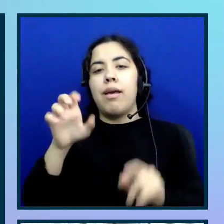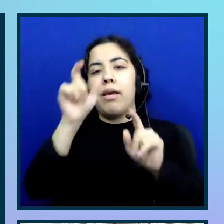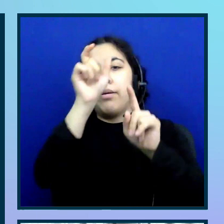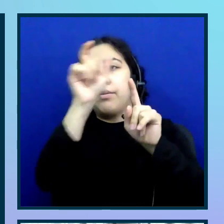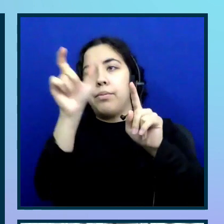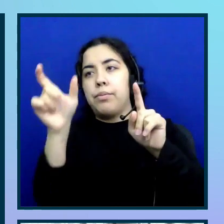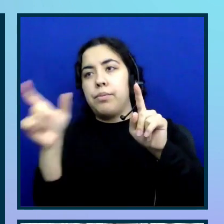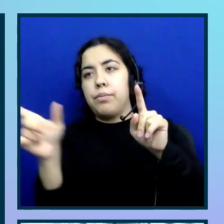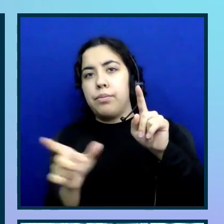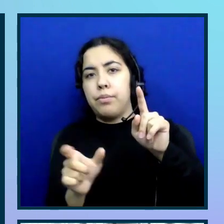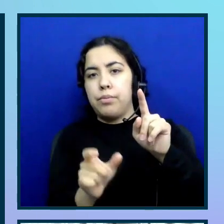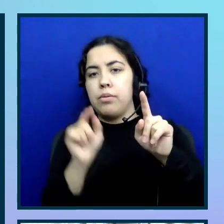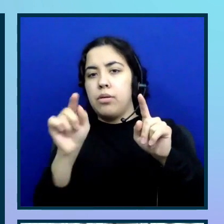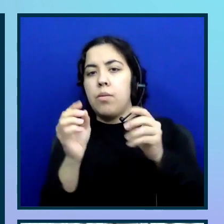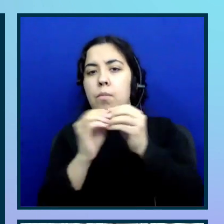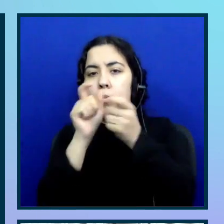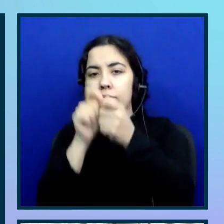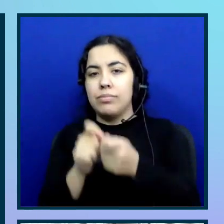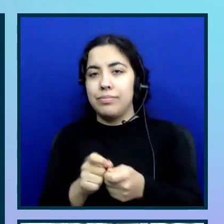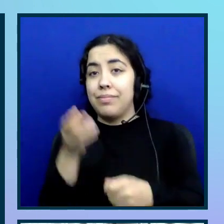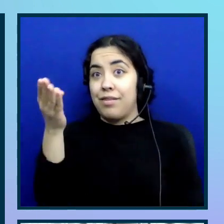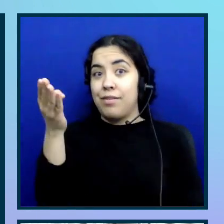I can find out more details with as well here.